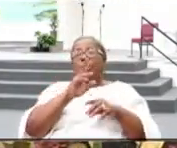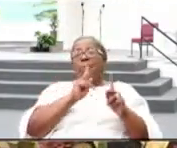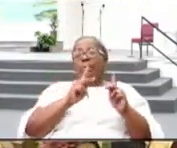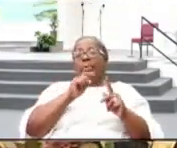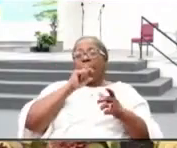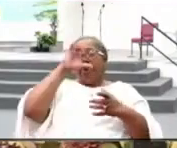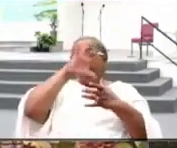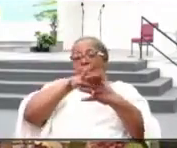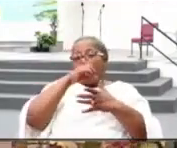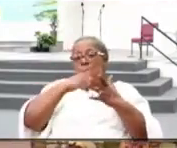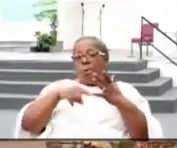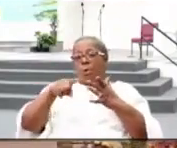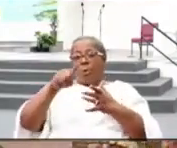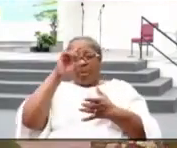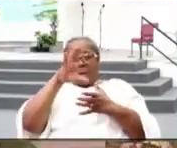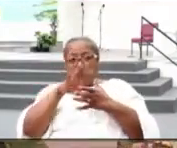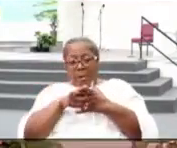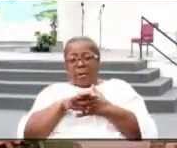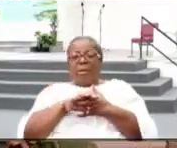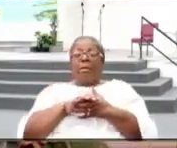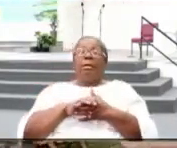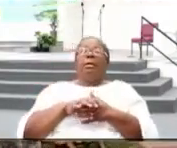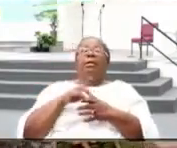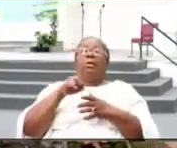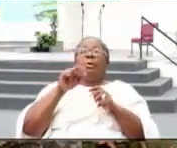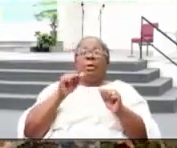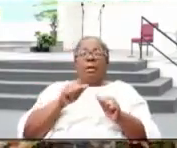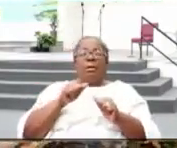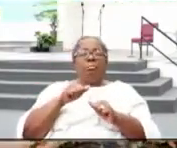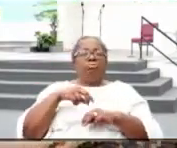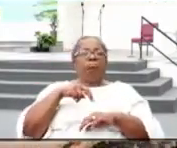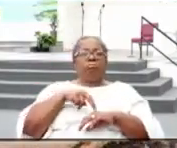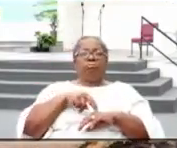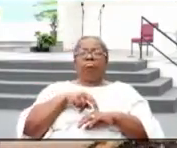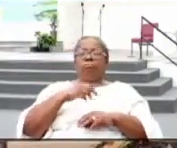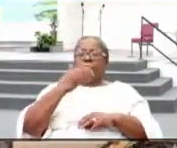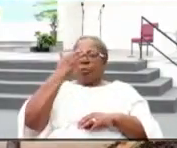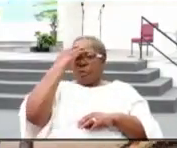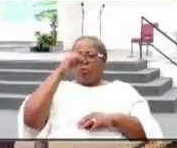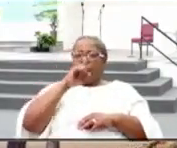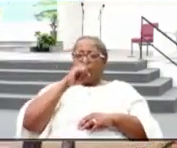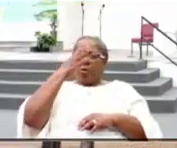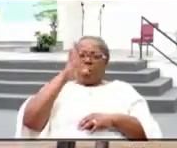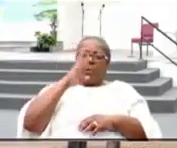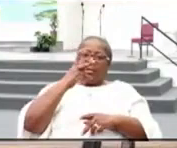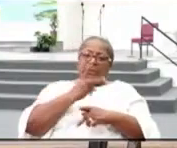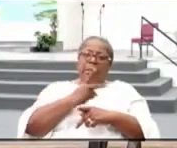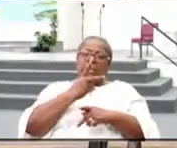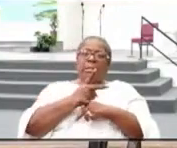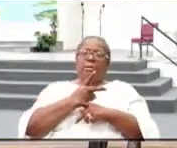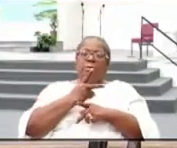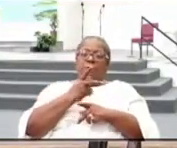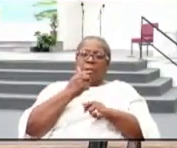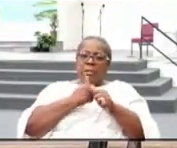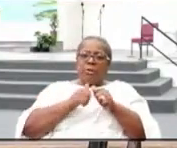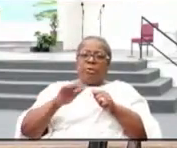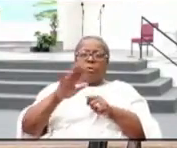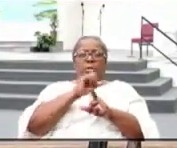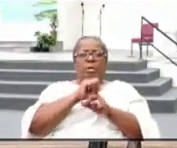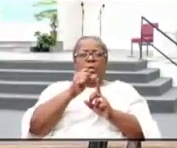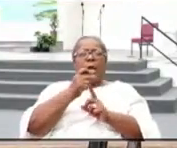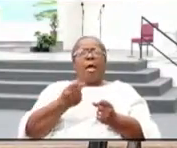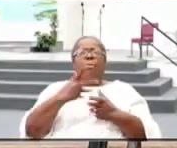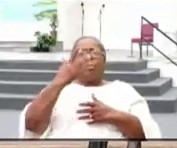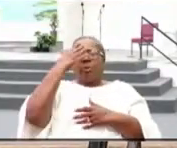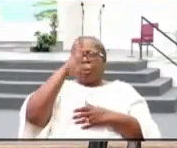believe in what you believe in. But let me tell you something. You can stand and rest, be assured God will take care of each and every one of those situations. How many know God will